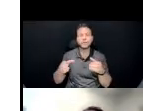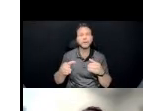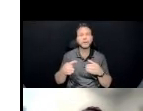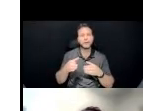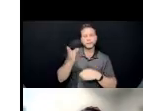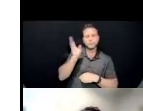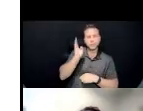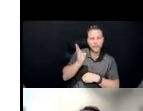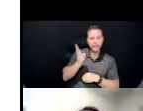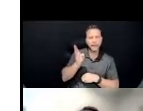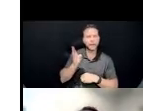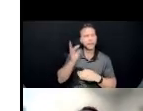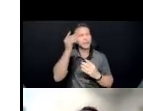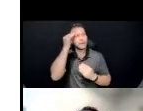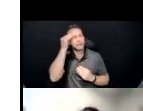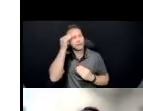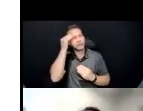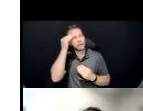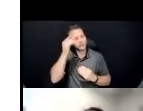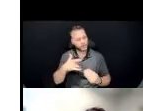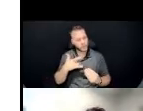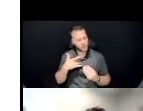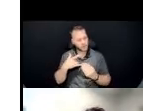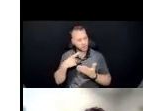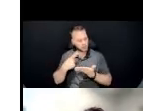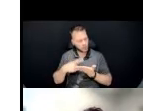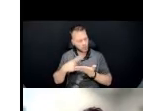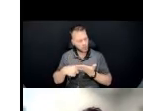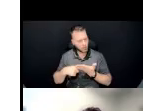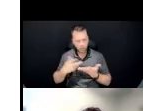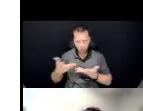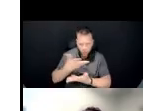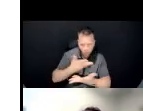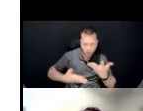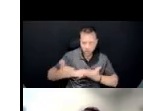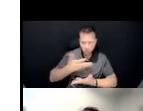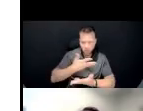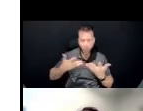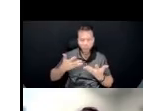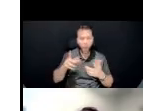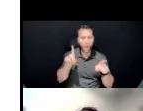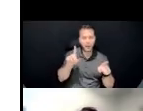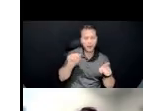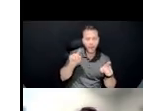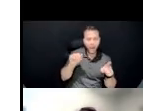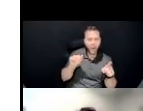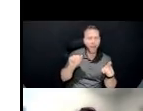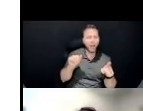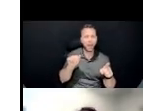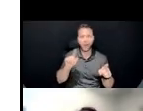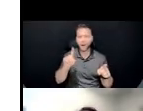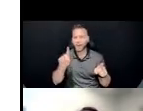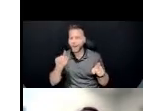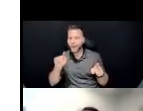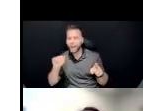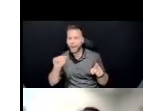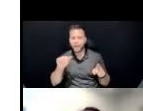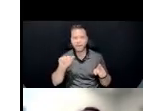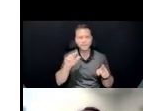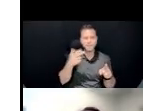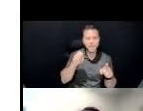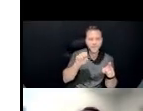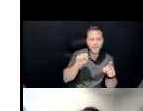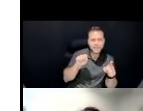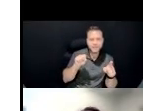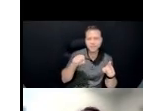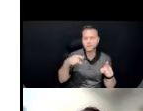you might be able to use CHES or other data in combination with qualitative data. And we'll do